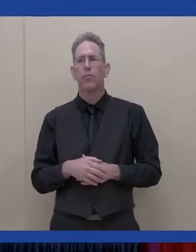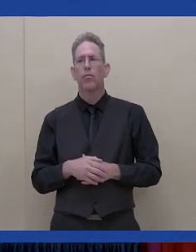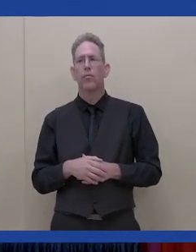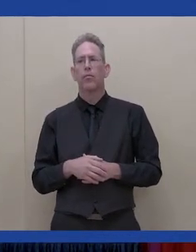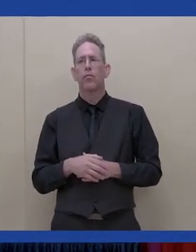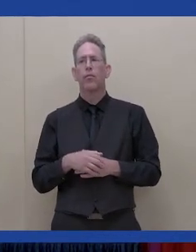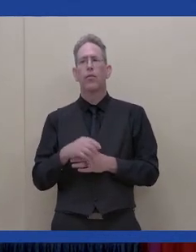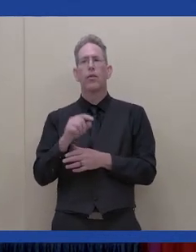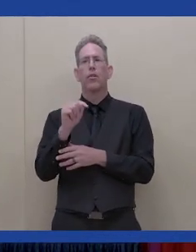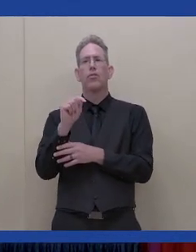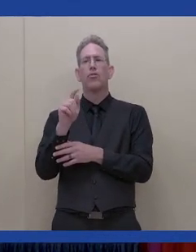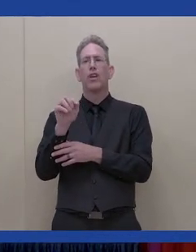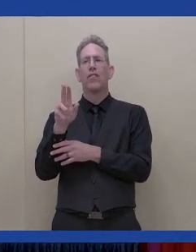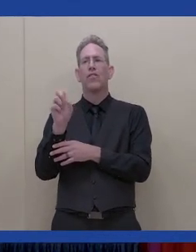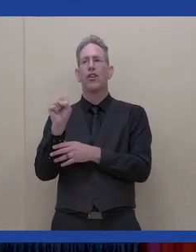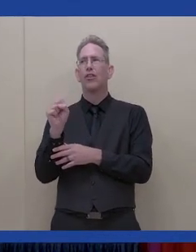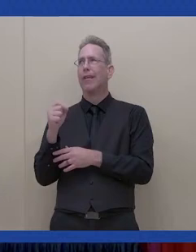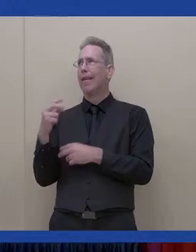Yes.